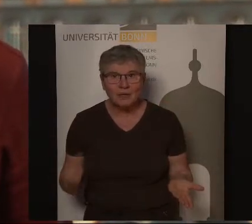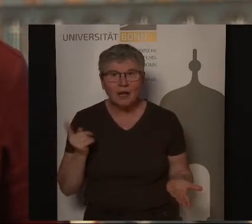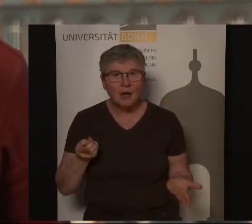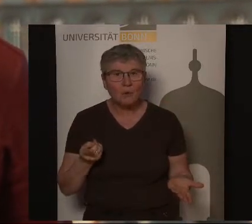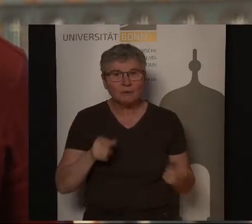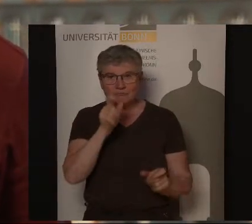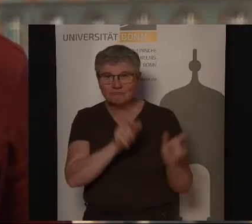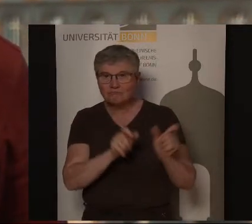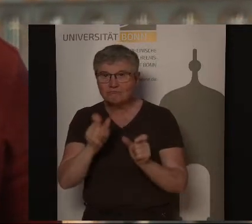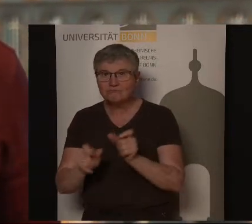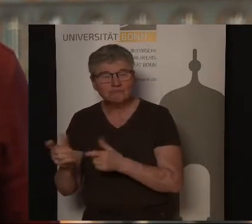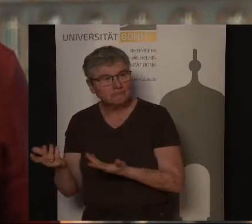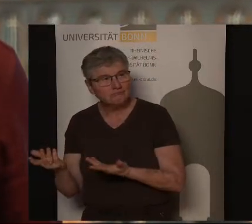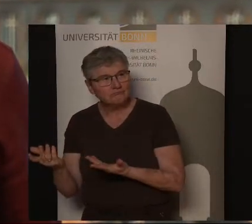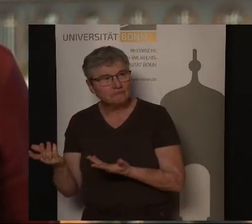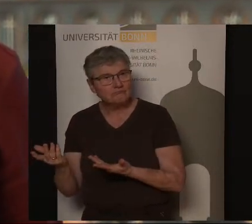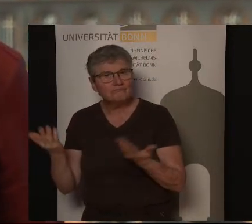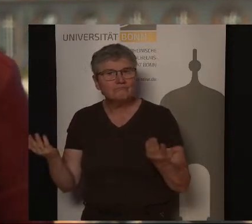warm welcome also